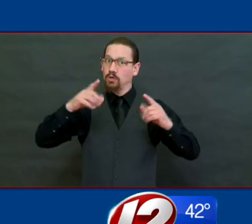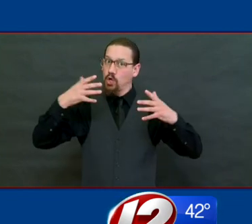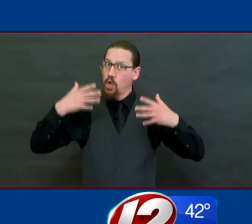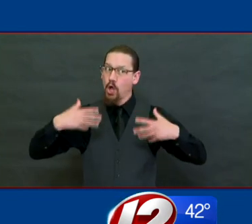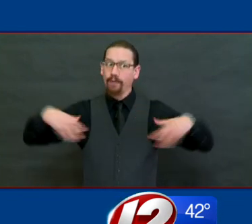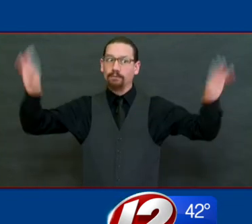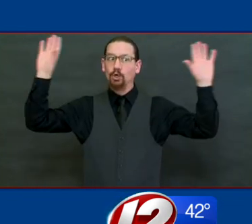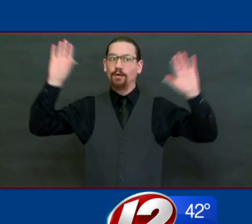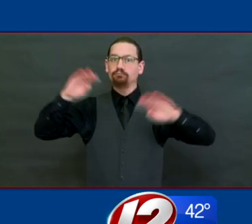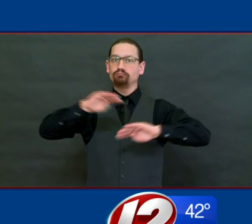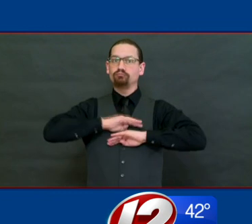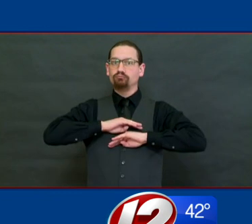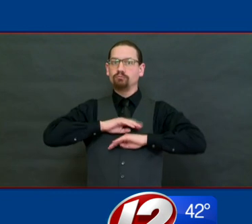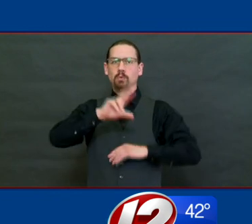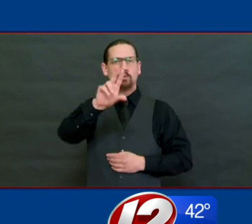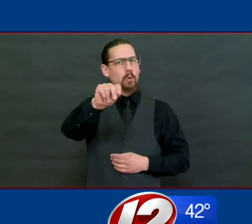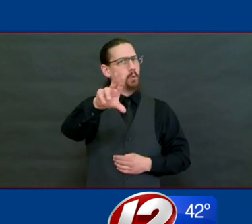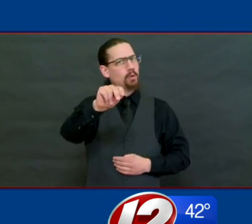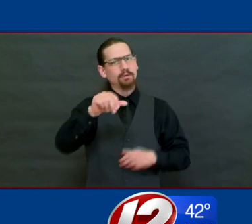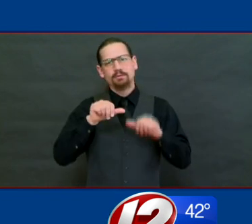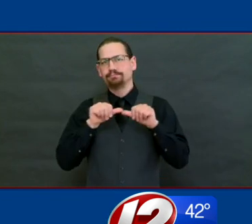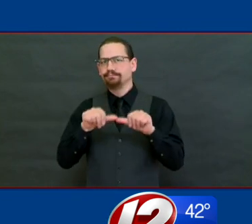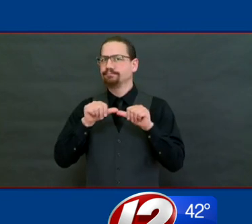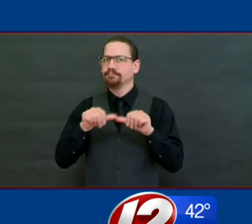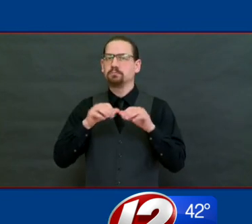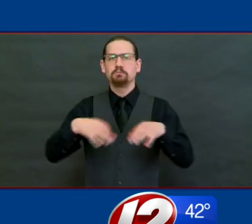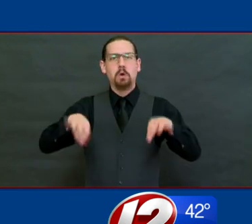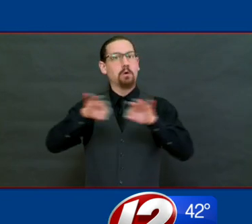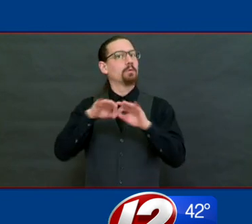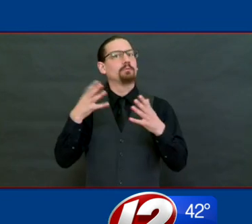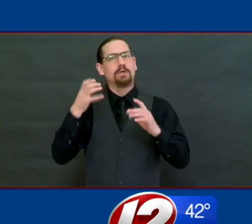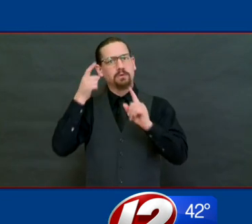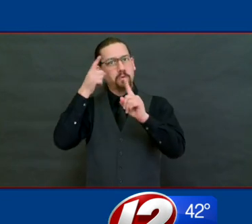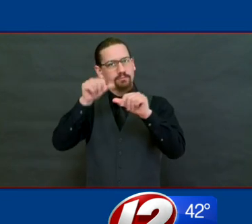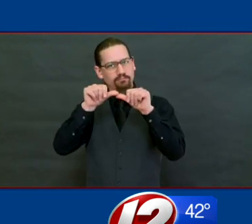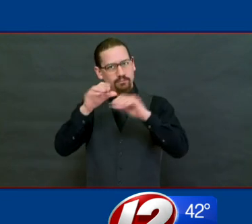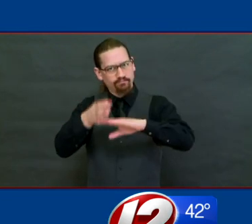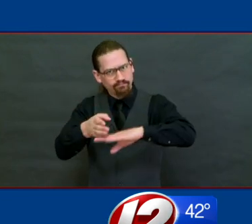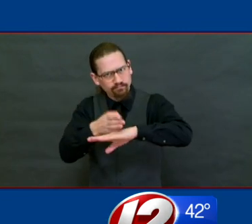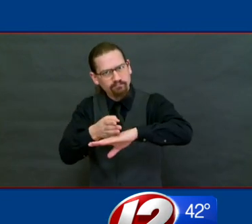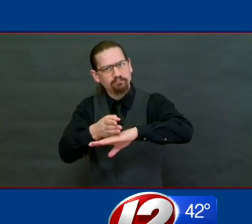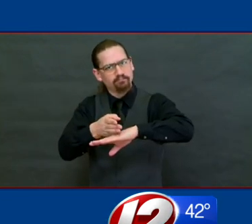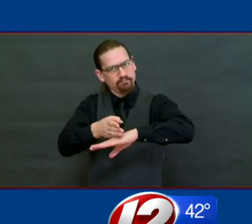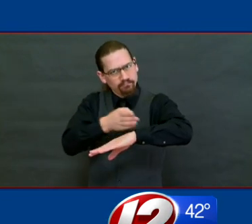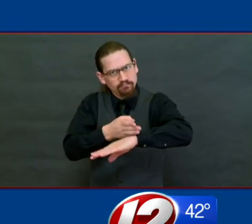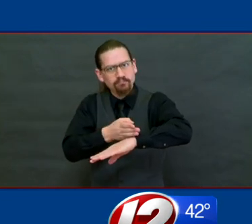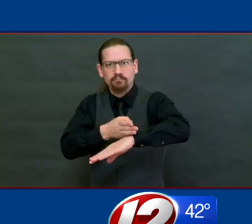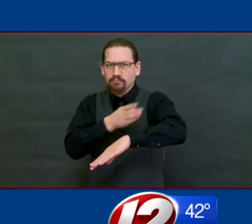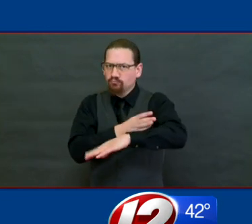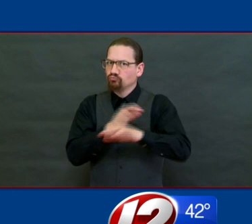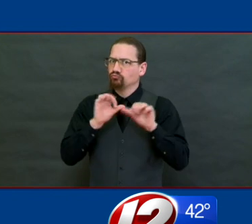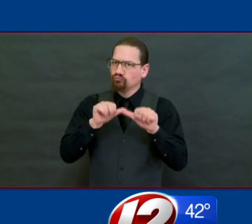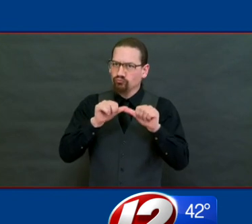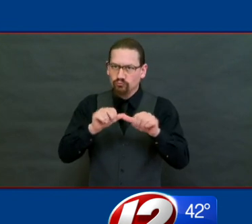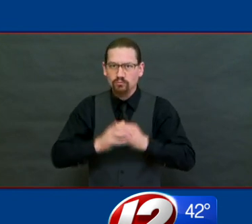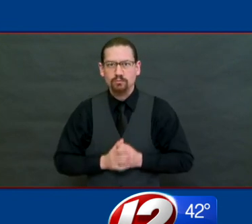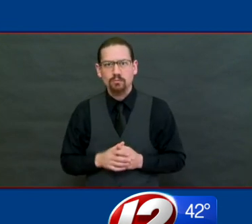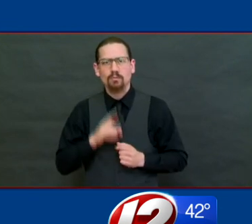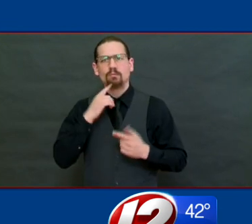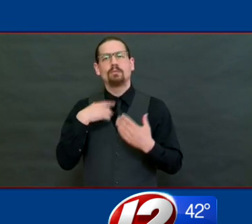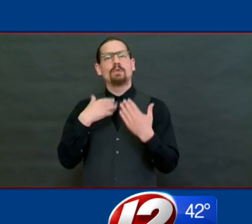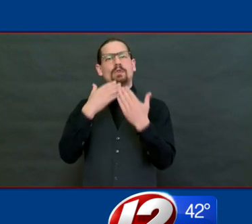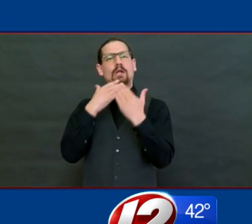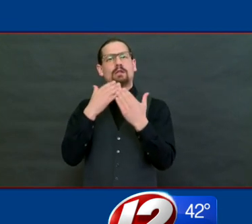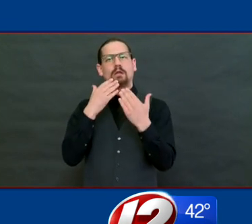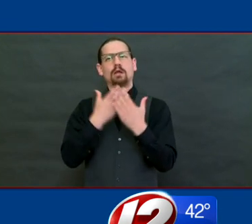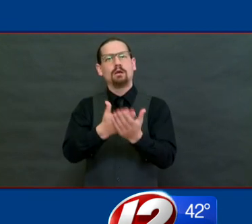to be having a plateau. So I want to begin by saying thank you to everybody who's worked so hard to make that happen. Thank